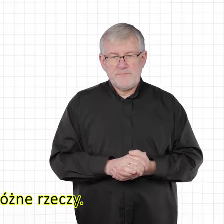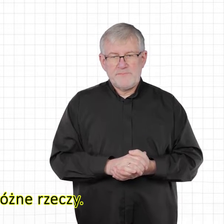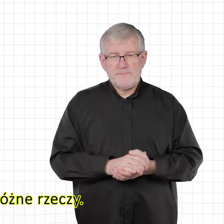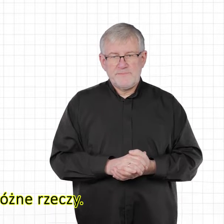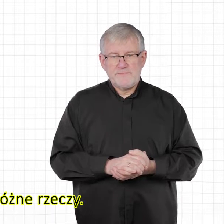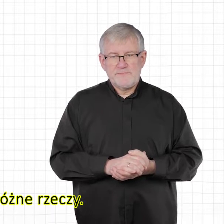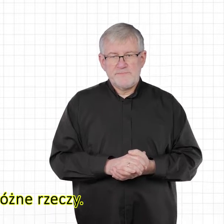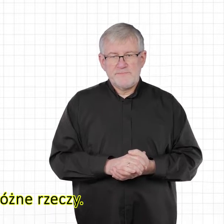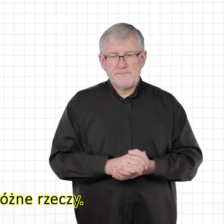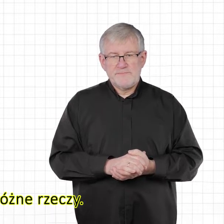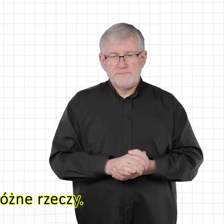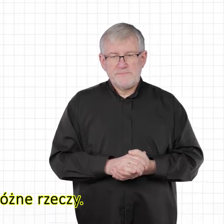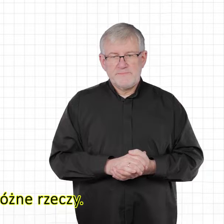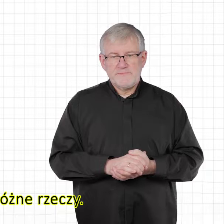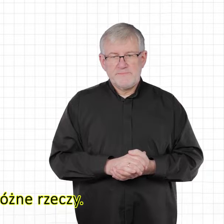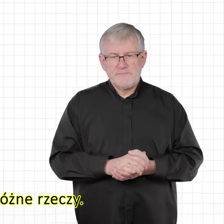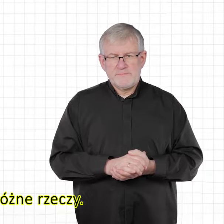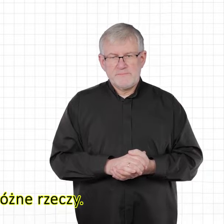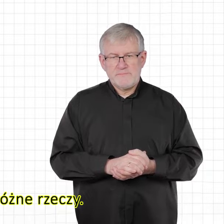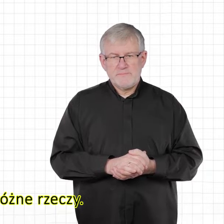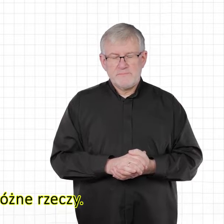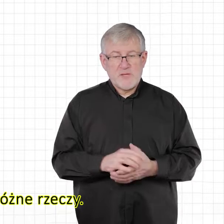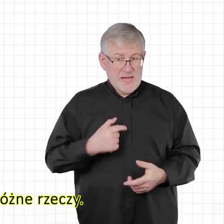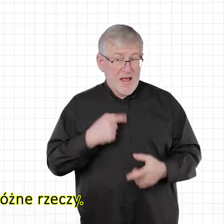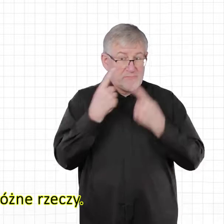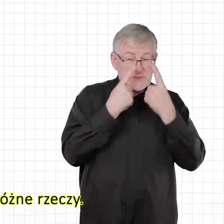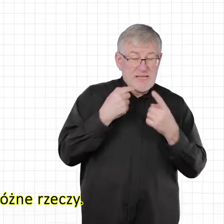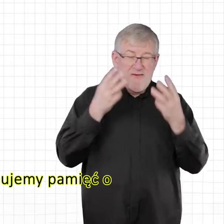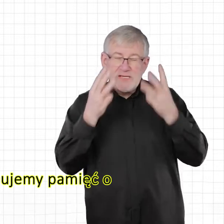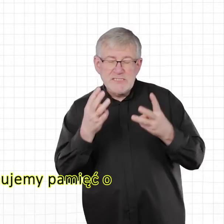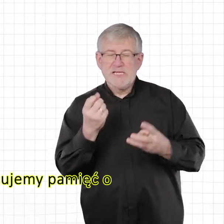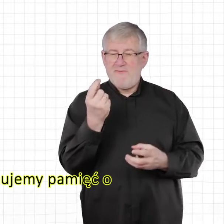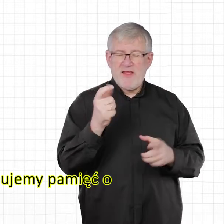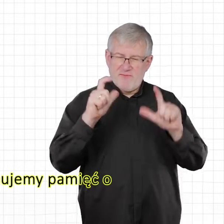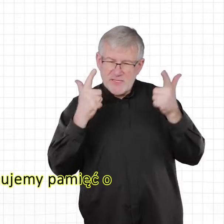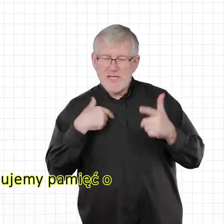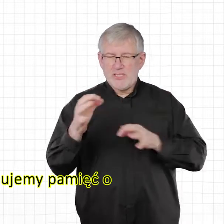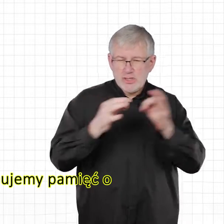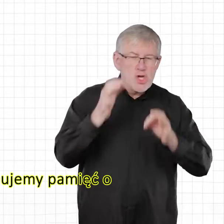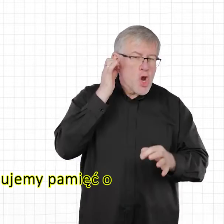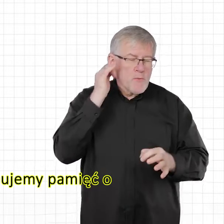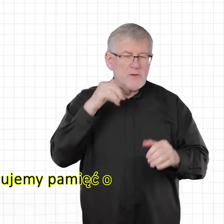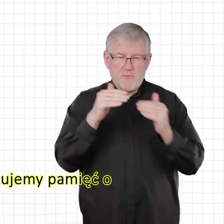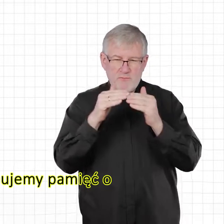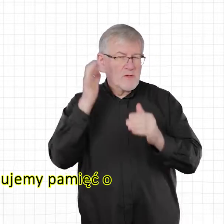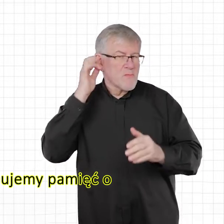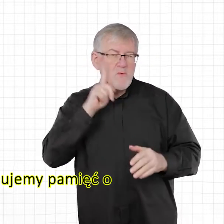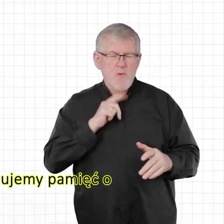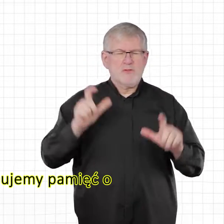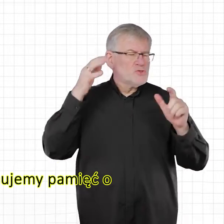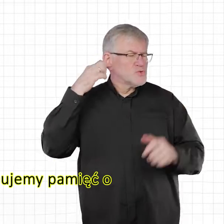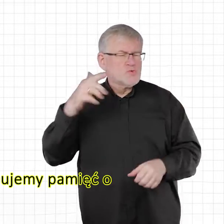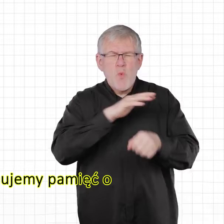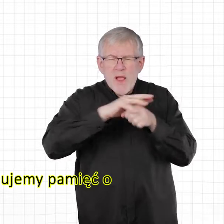the empowerment of women, feeling that they could do certain things. And this is in 1975, and it's